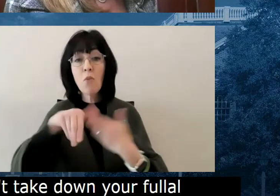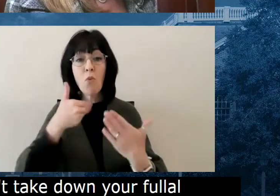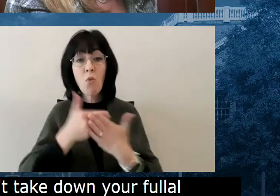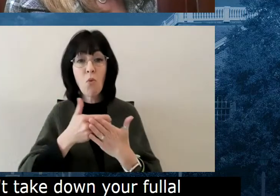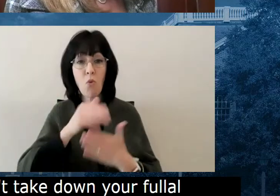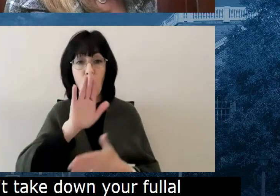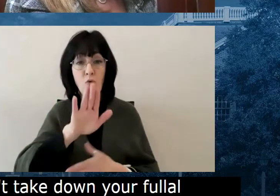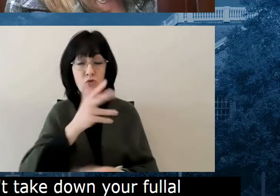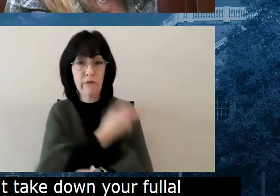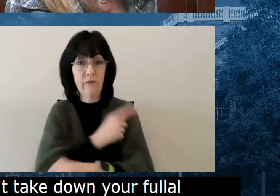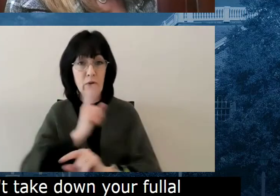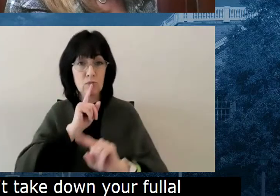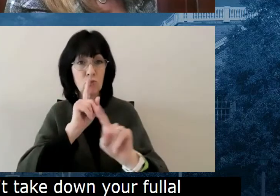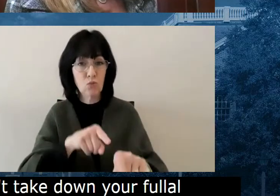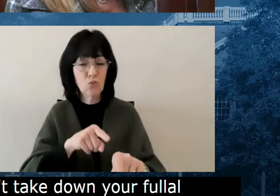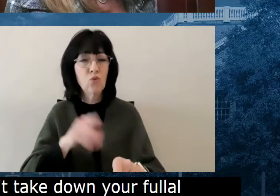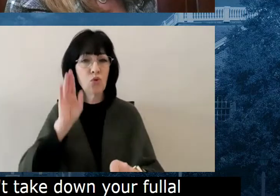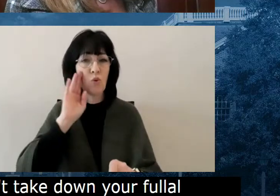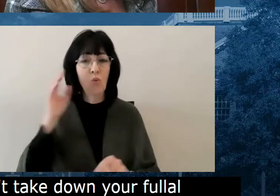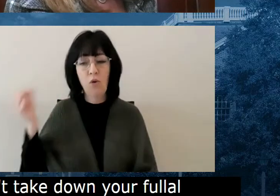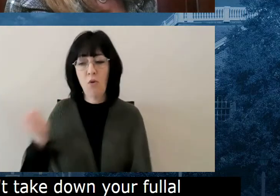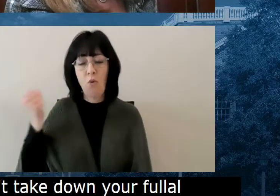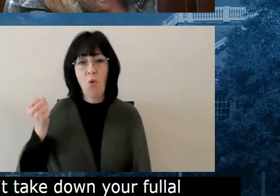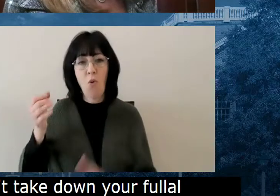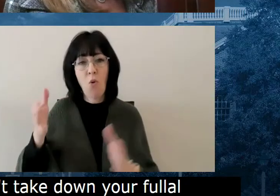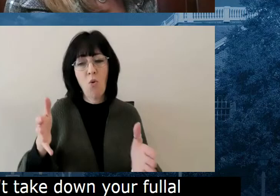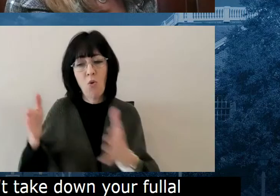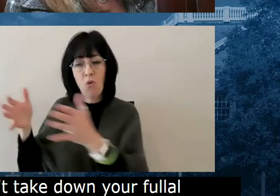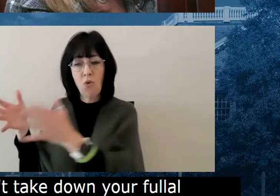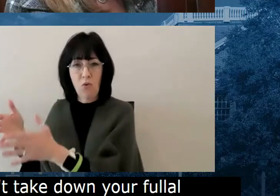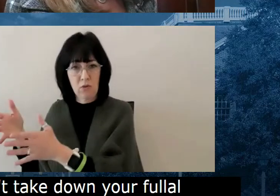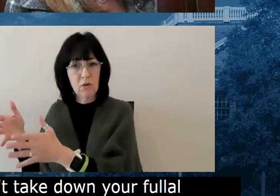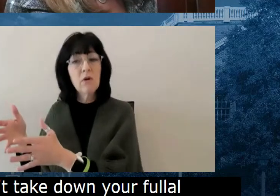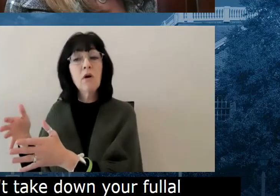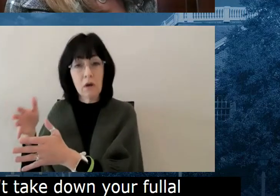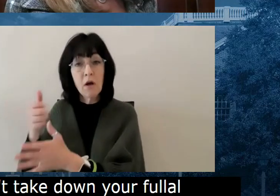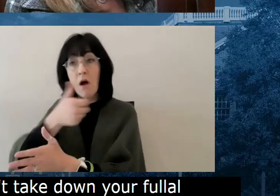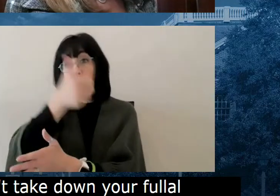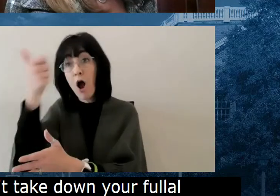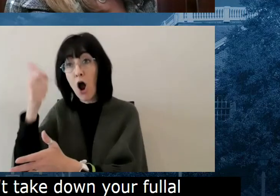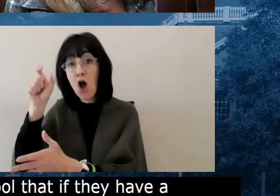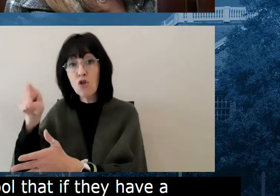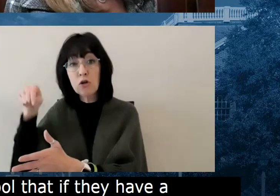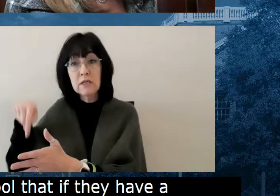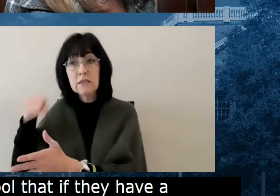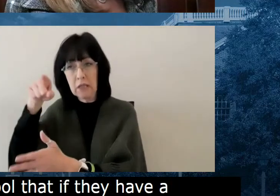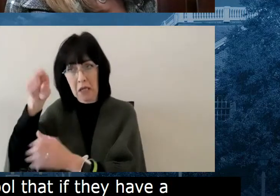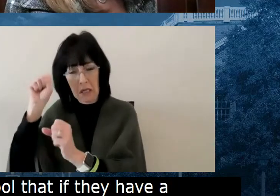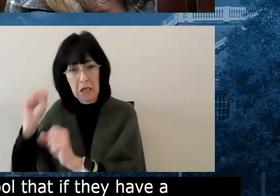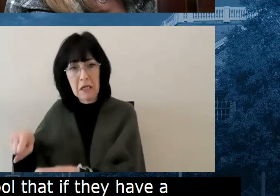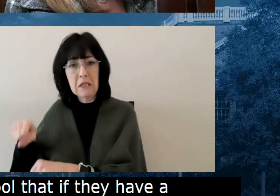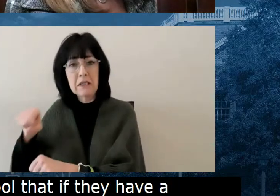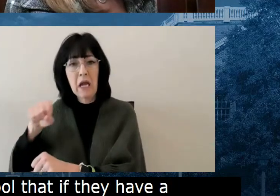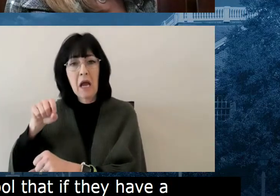capacity to utilize that vaccine. I got the impression that sometime later you could come back